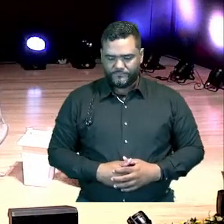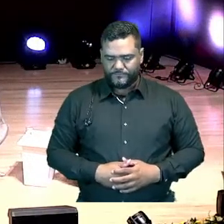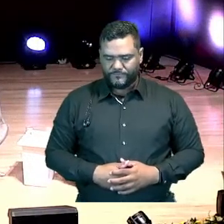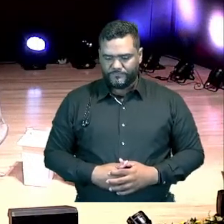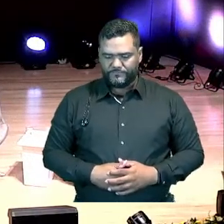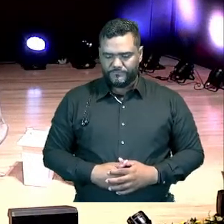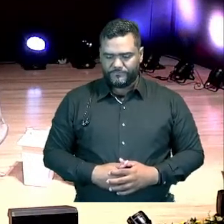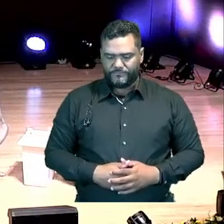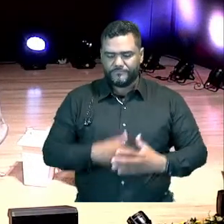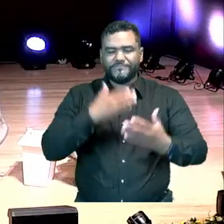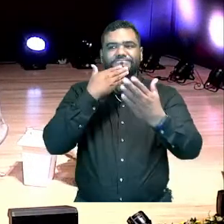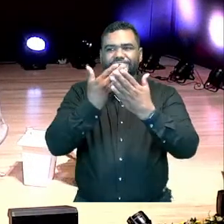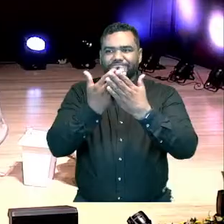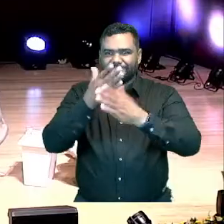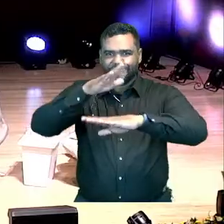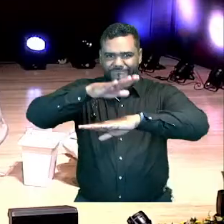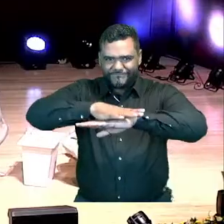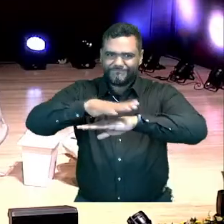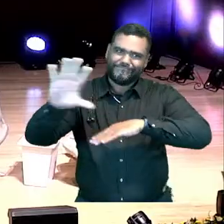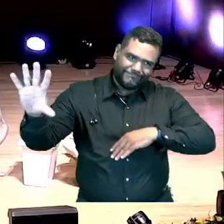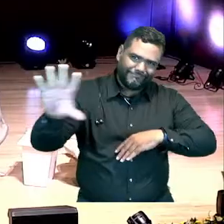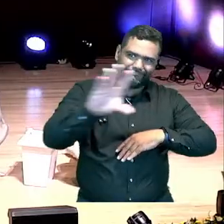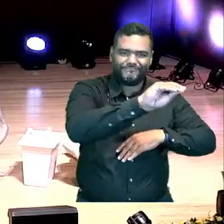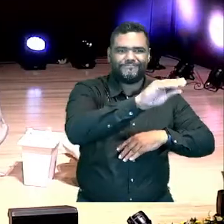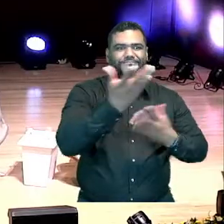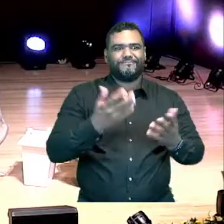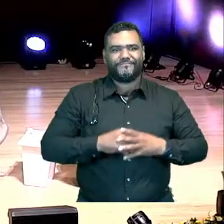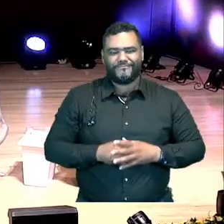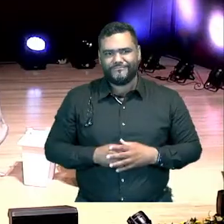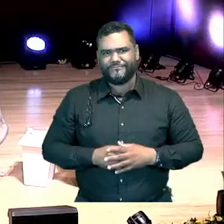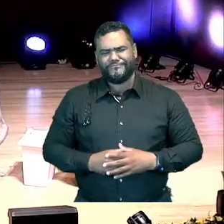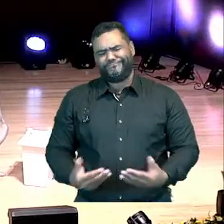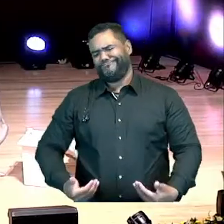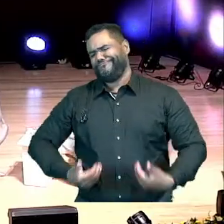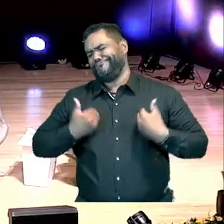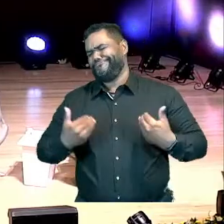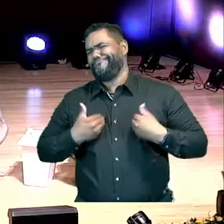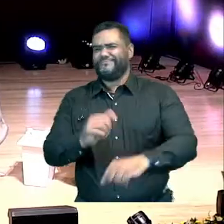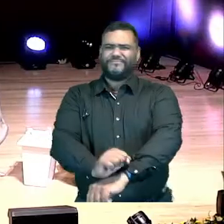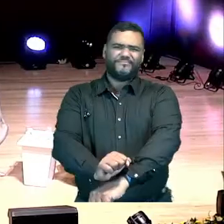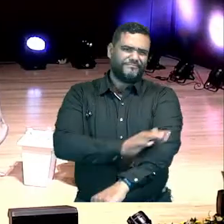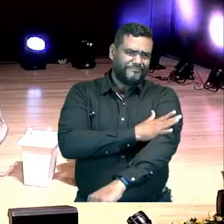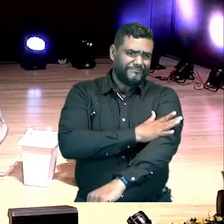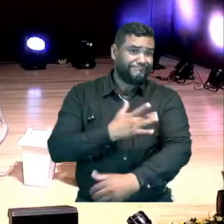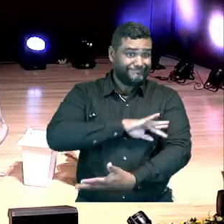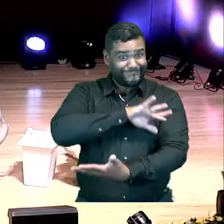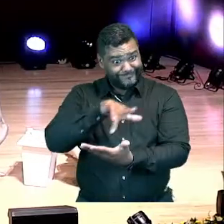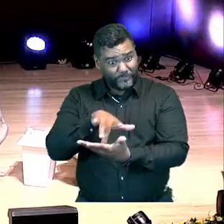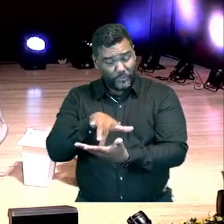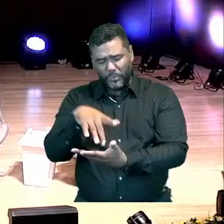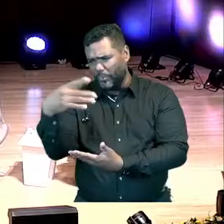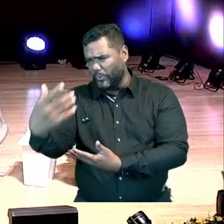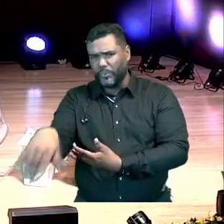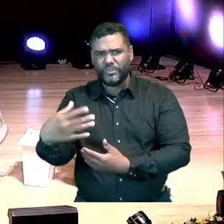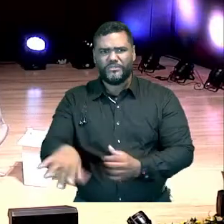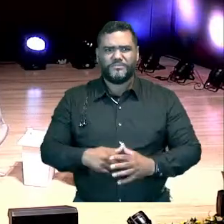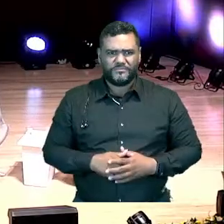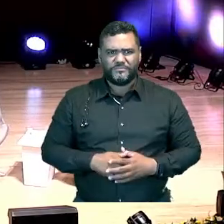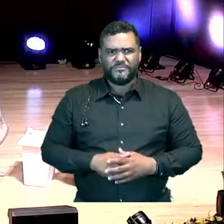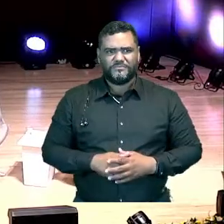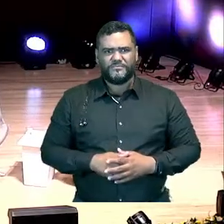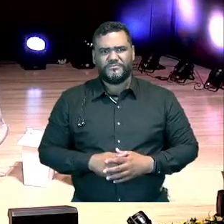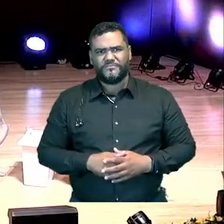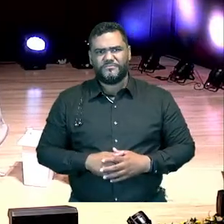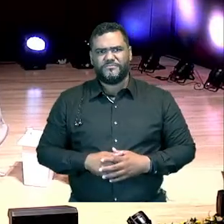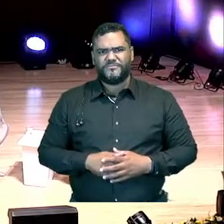Muy buenas tardes a todos. Good afternoon, everyone. I am excited to be here.